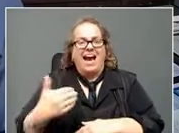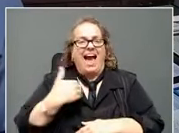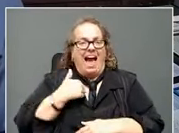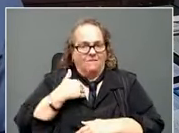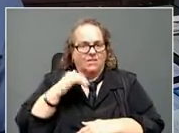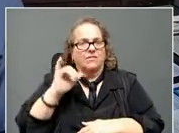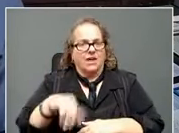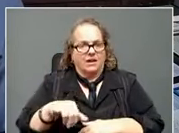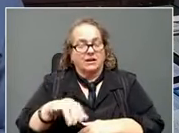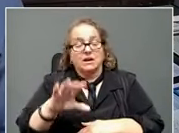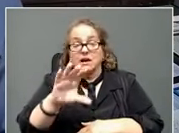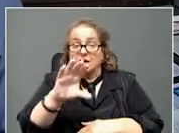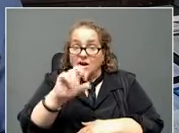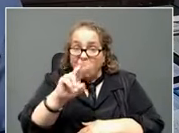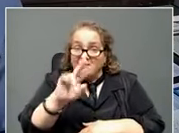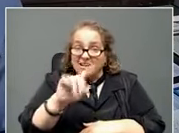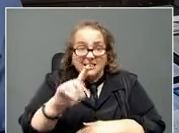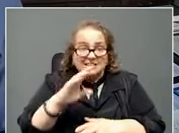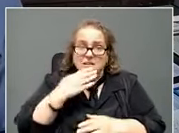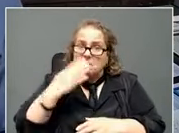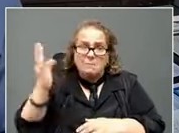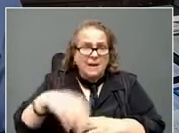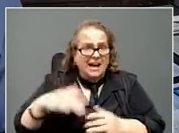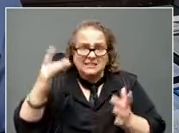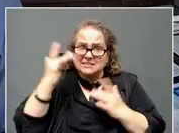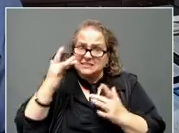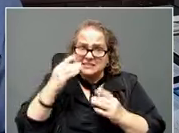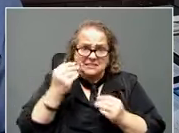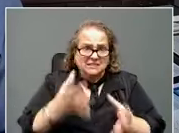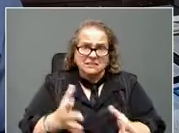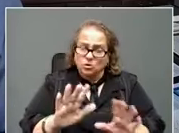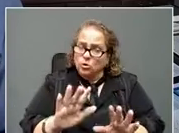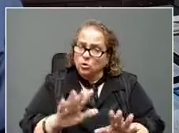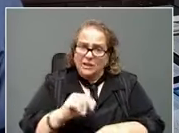disease, folks. It's not something you want to take your